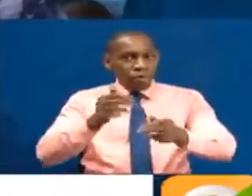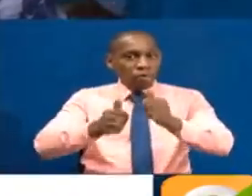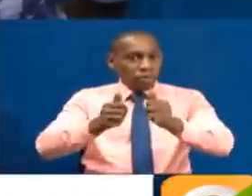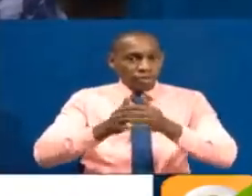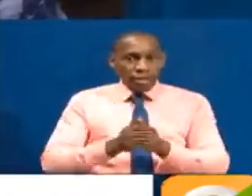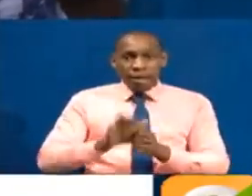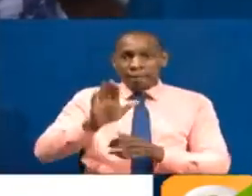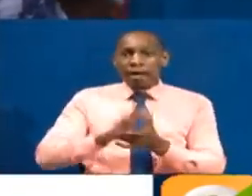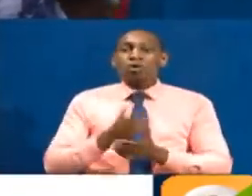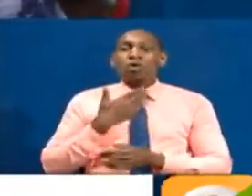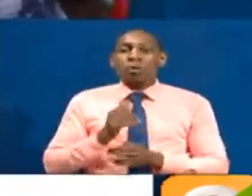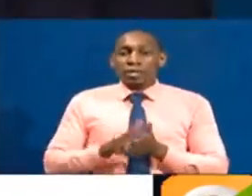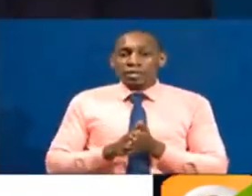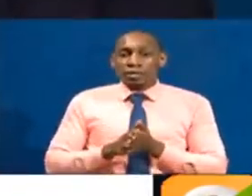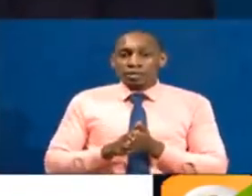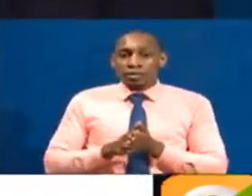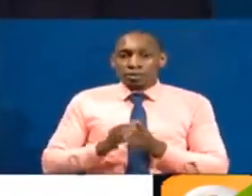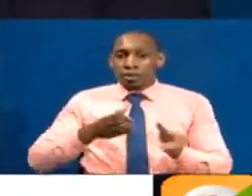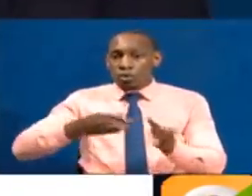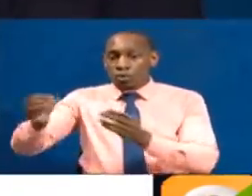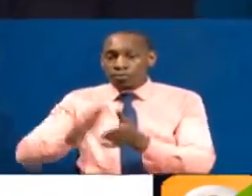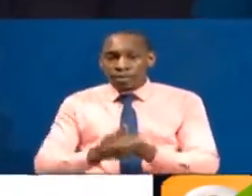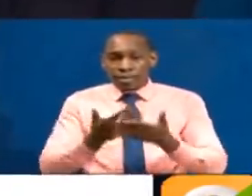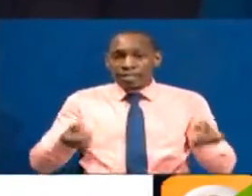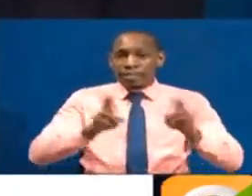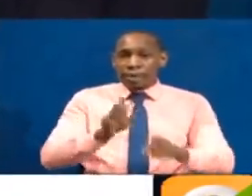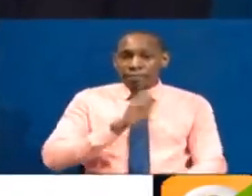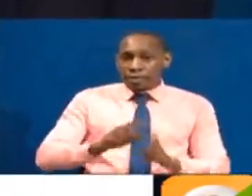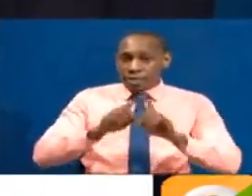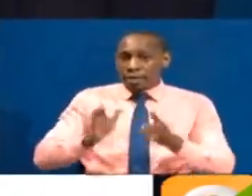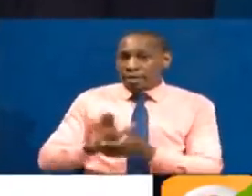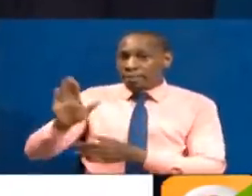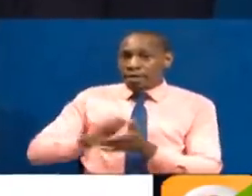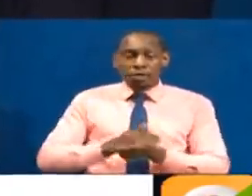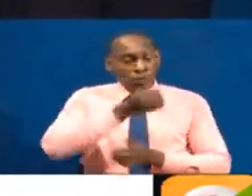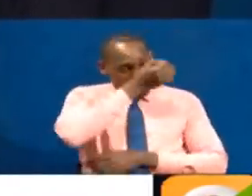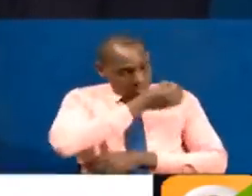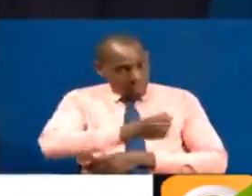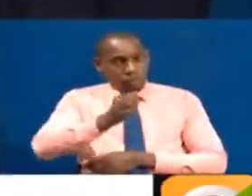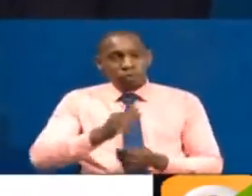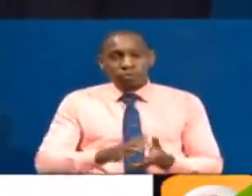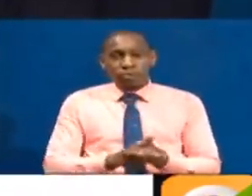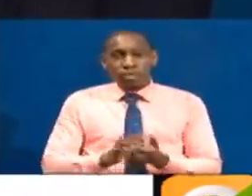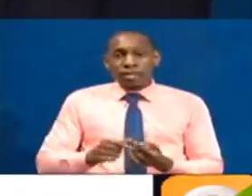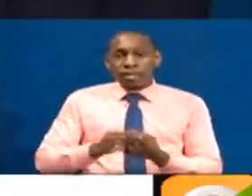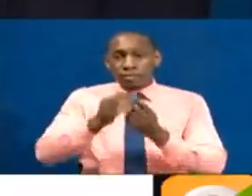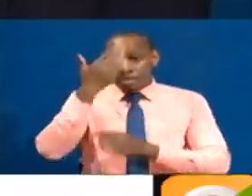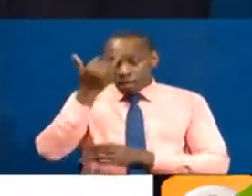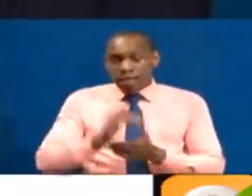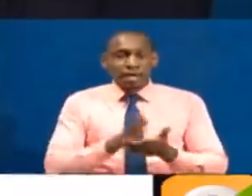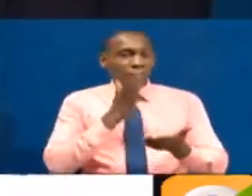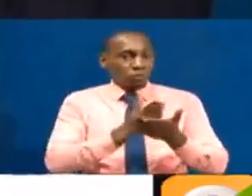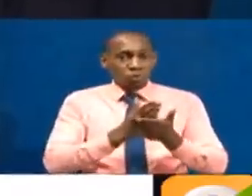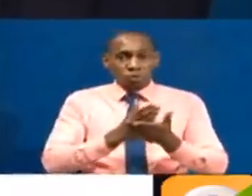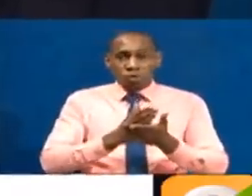gani ambayo tuataka kupitia. Mambo yametendeka, lakini wewe you are giving it a blind eye kusudi, because